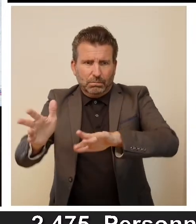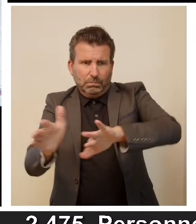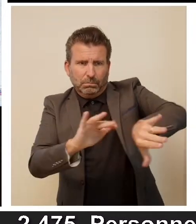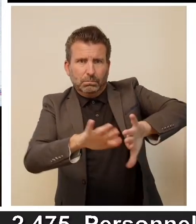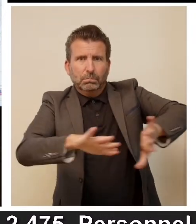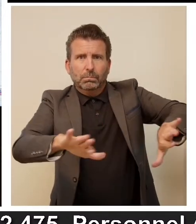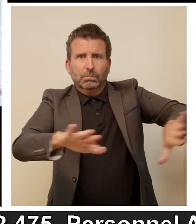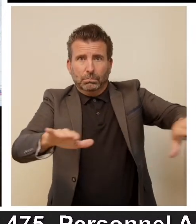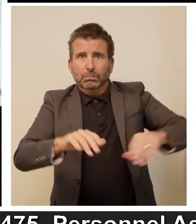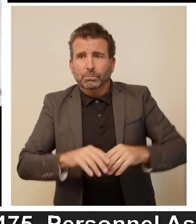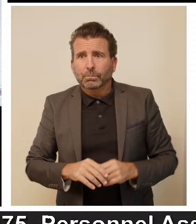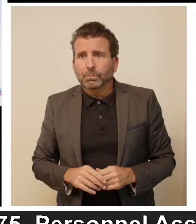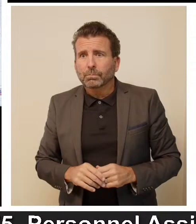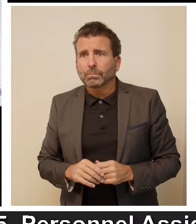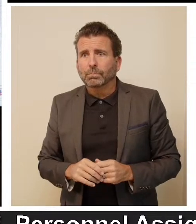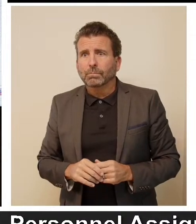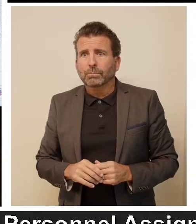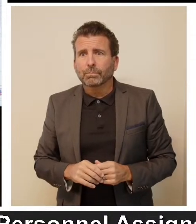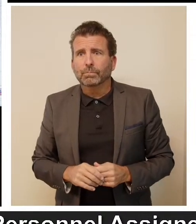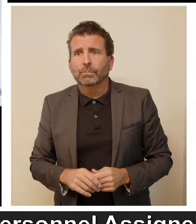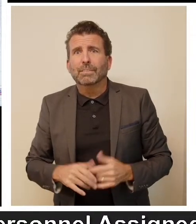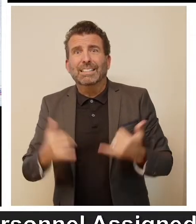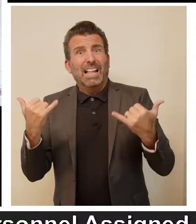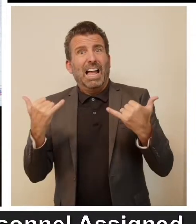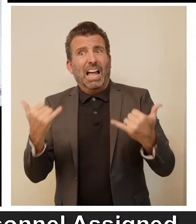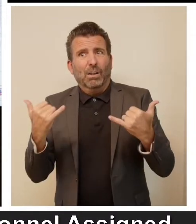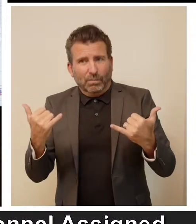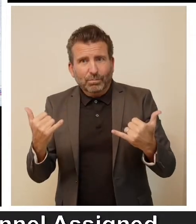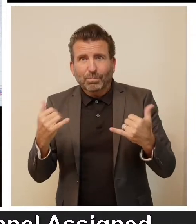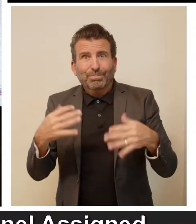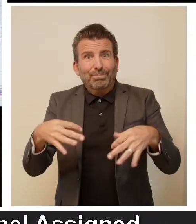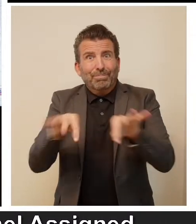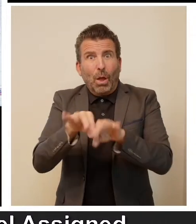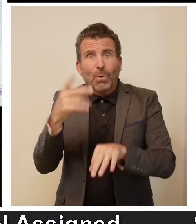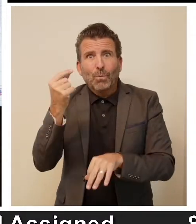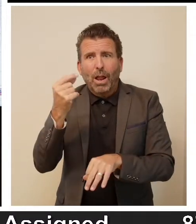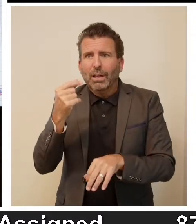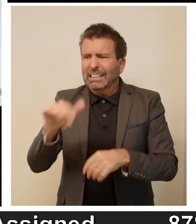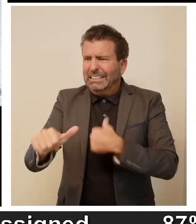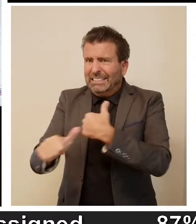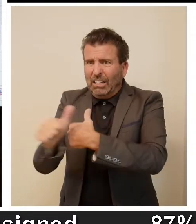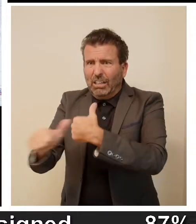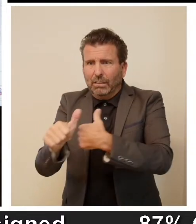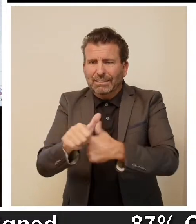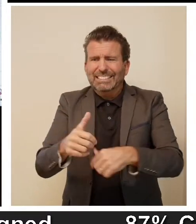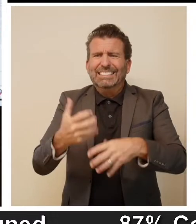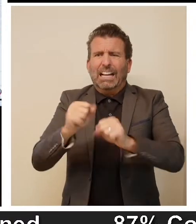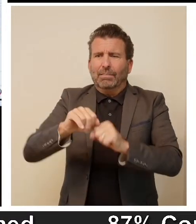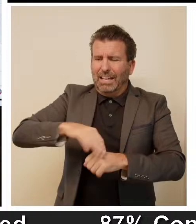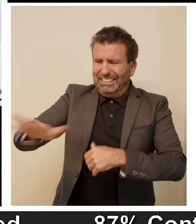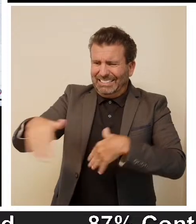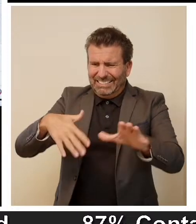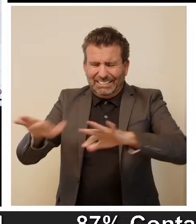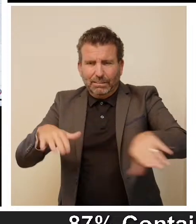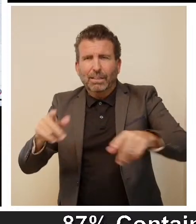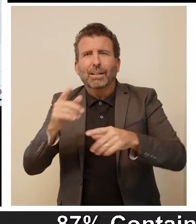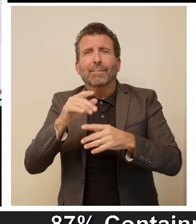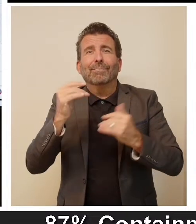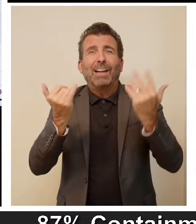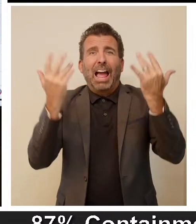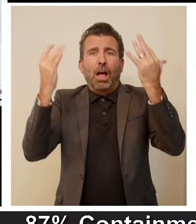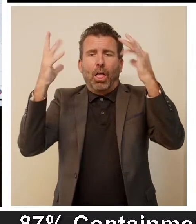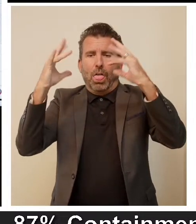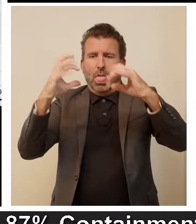enter and provide clearance for the safe removal of hazardous debris. This is done at no cost to the property